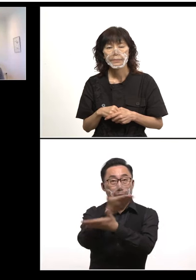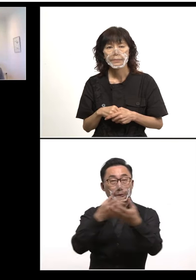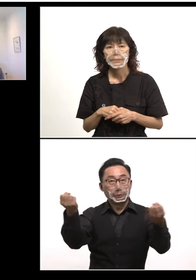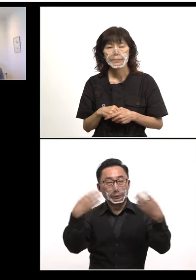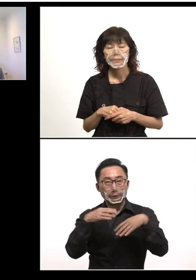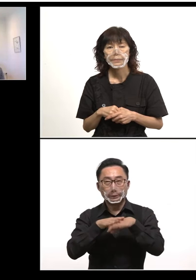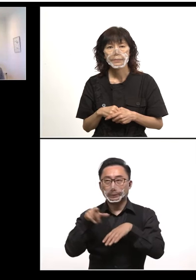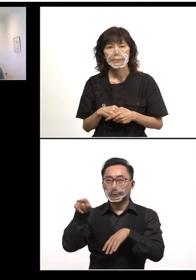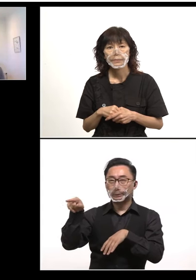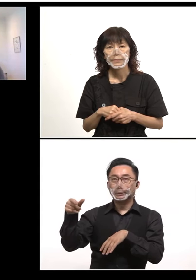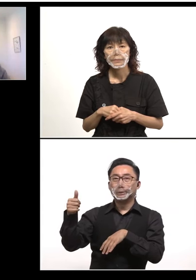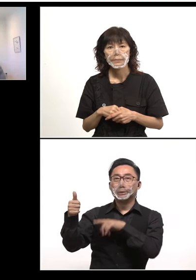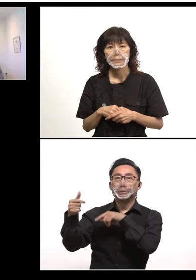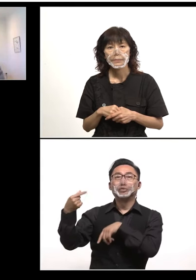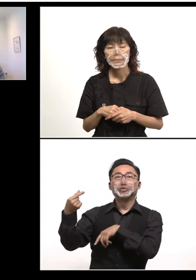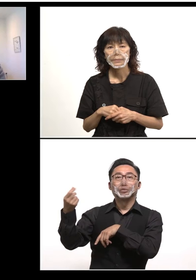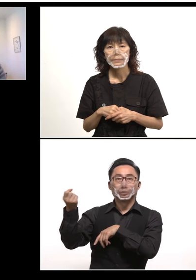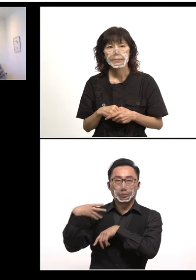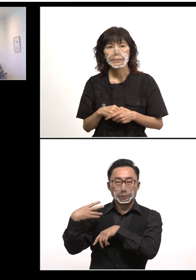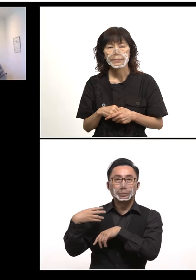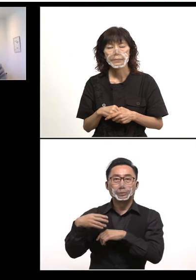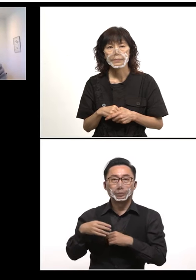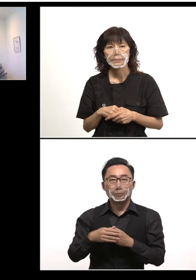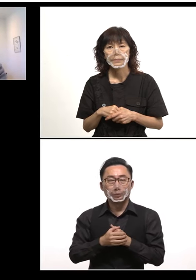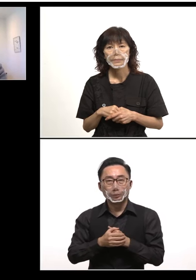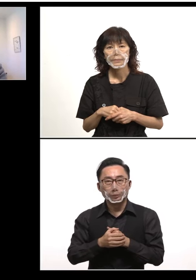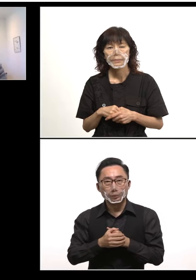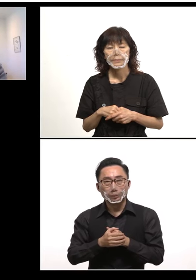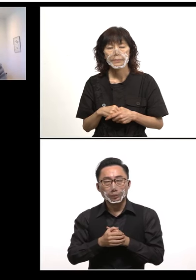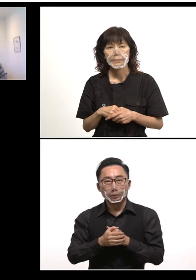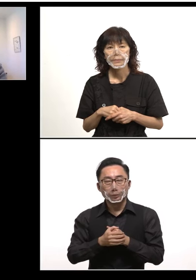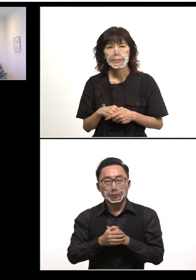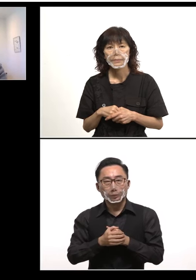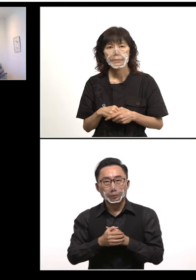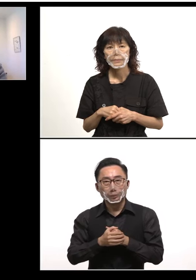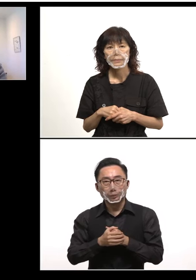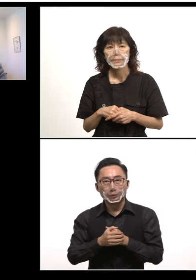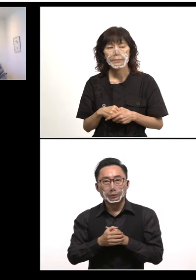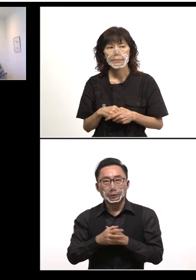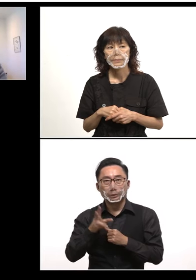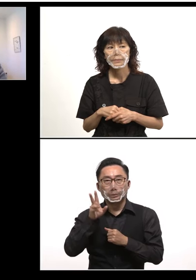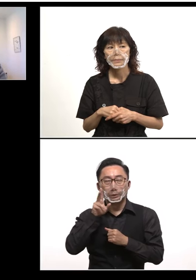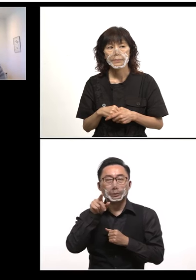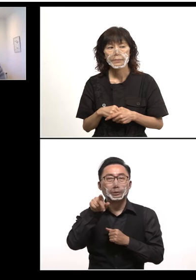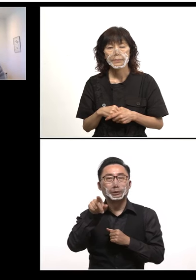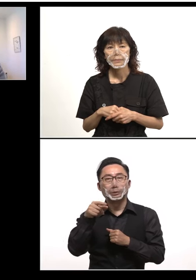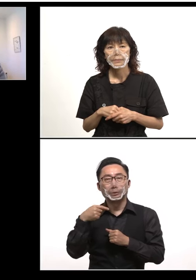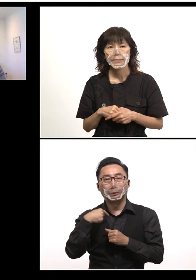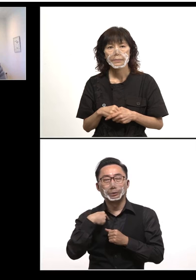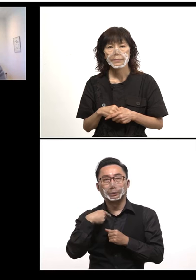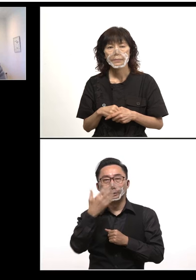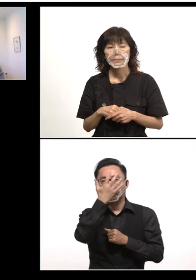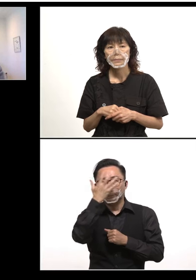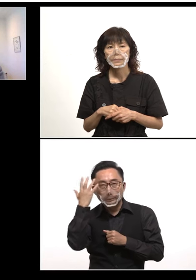this mask of benevolence. Anyway, I really enjoyed the way you talked about that, because, and you expressed the way you